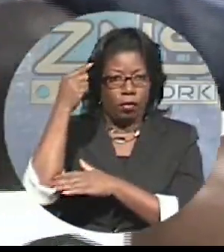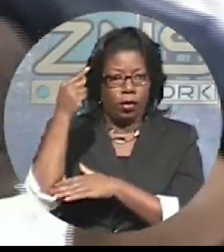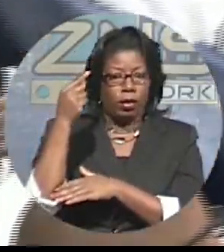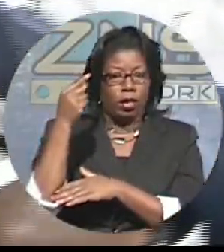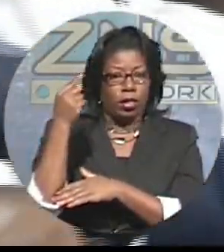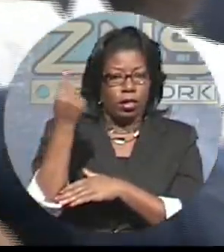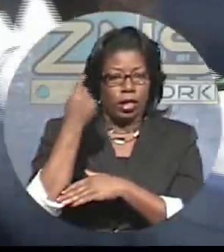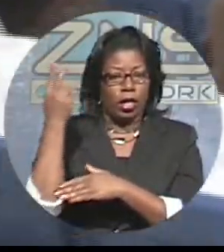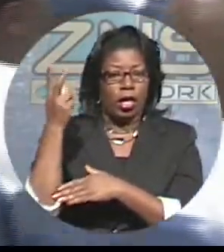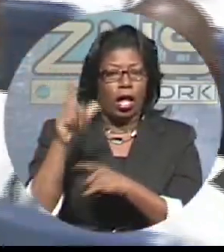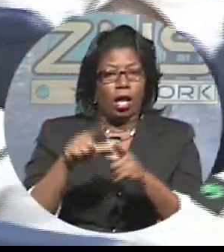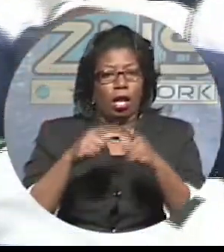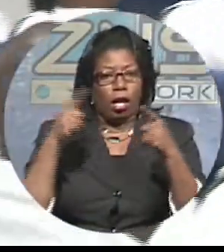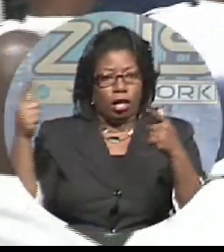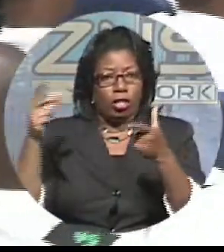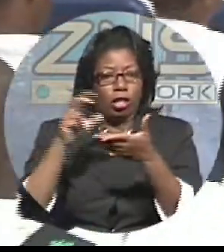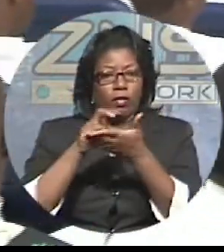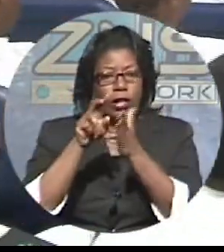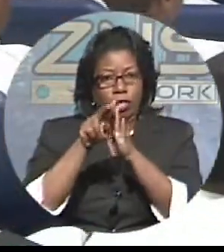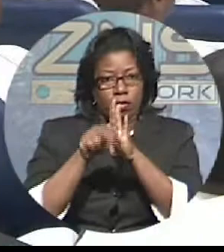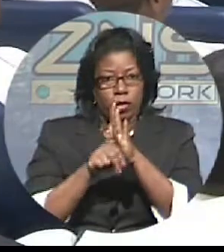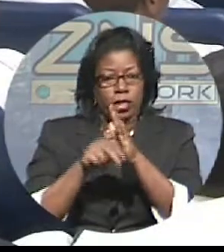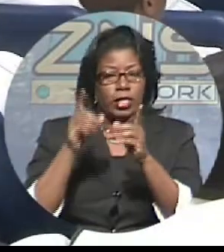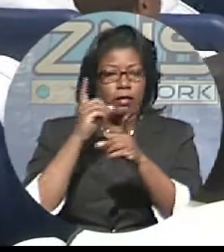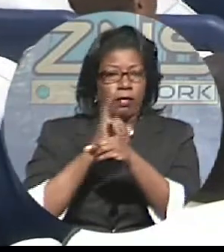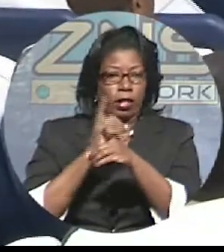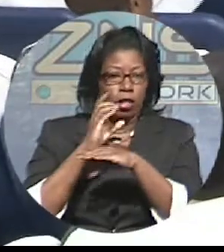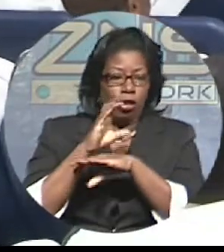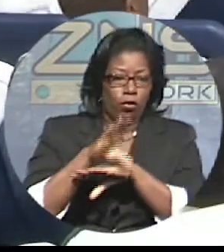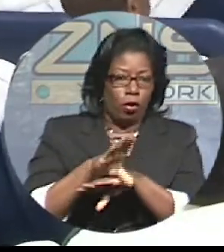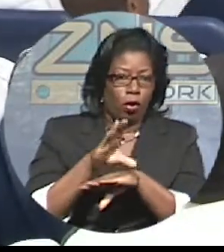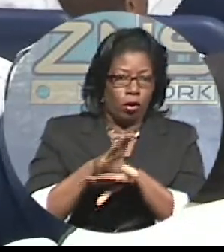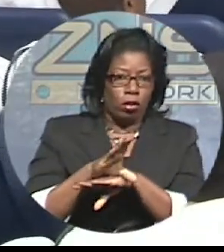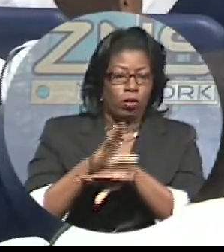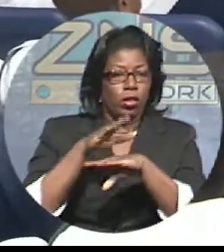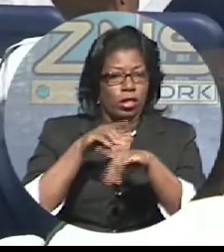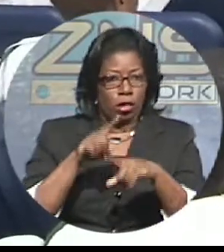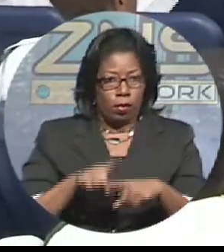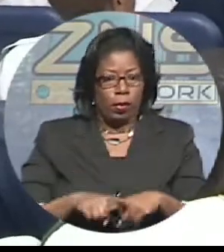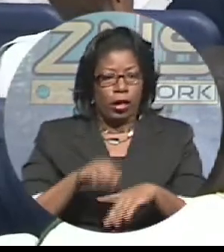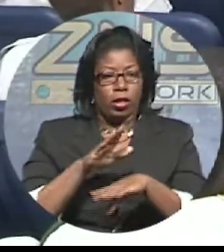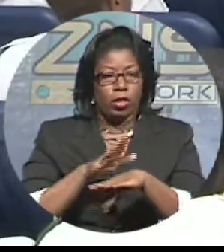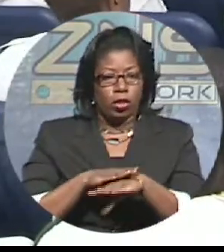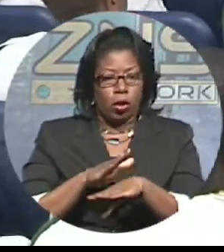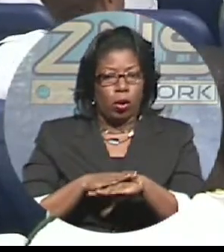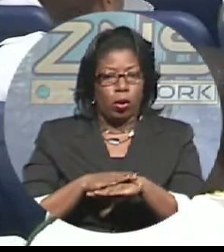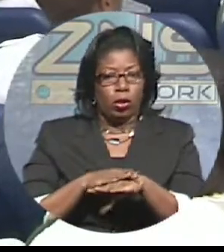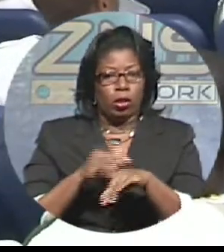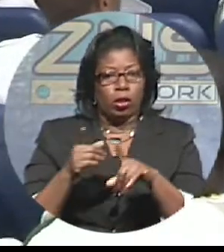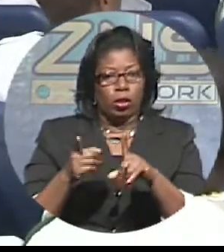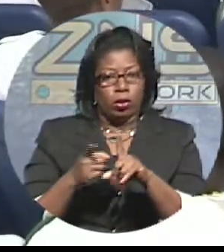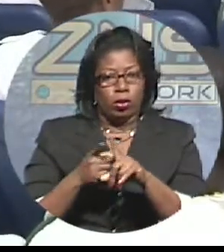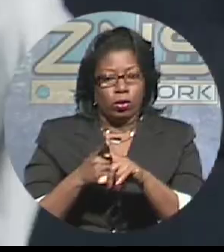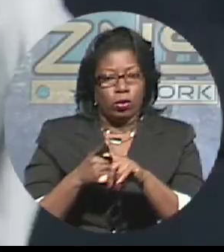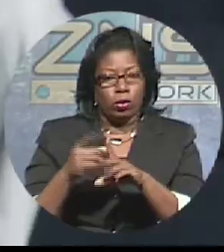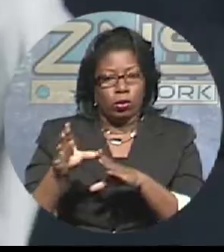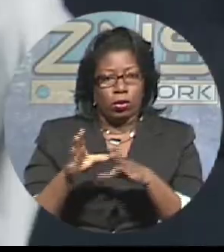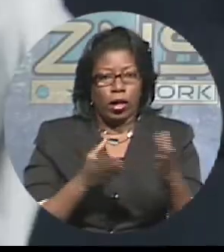largest investment of capital resources for the Defense Force is what is being relied on to continue to effectively exercise the force's